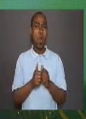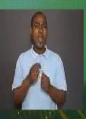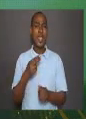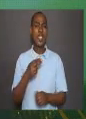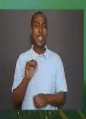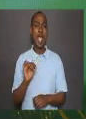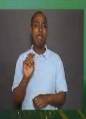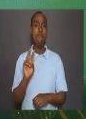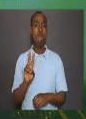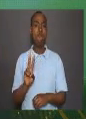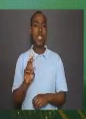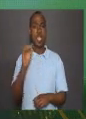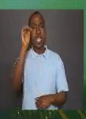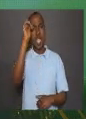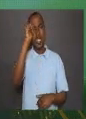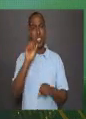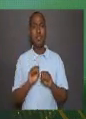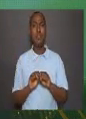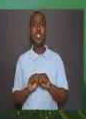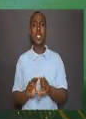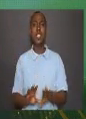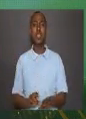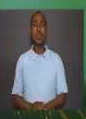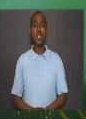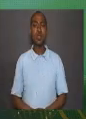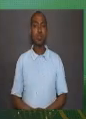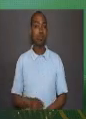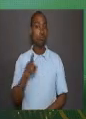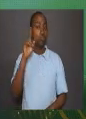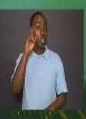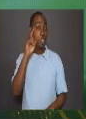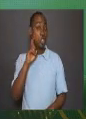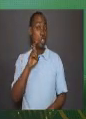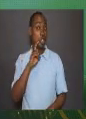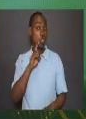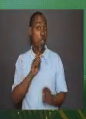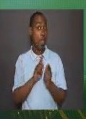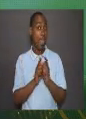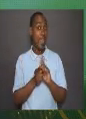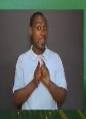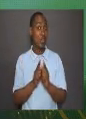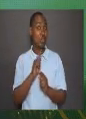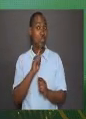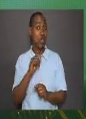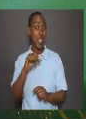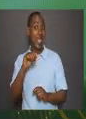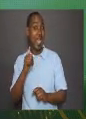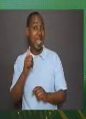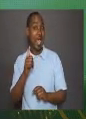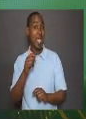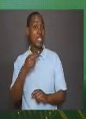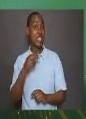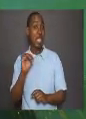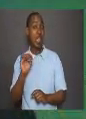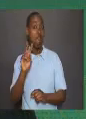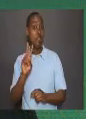and AIDS are spread is by sexual intercourse with another infected